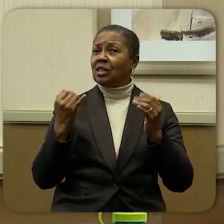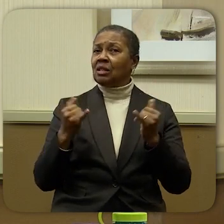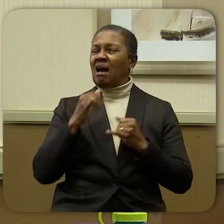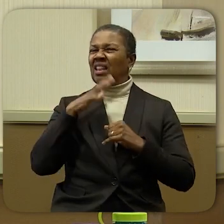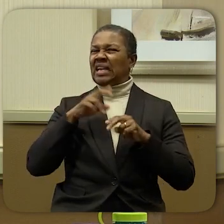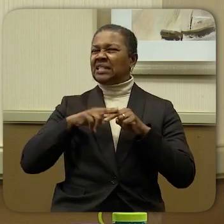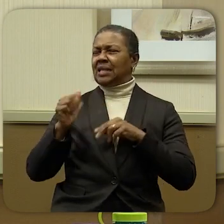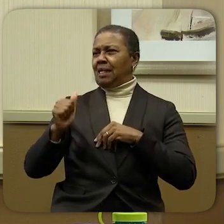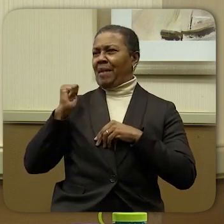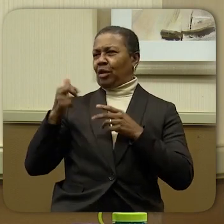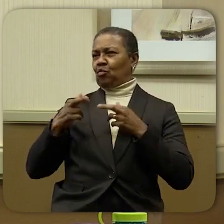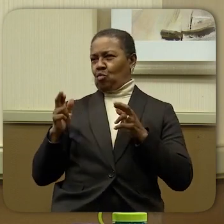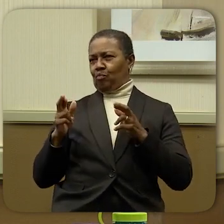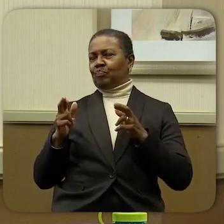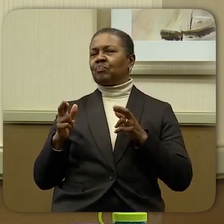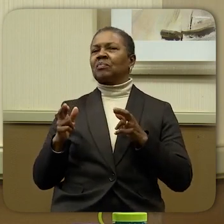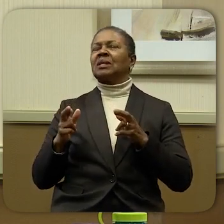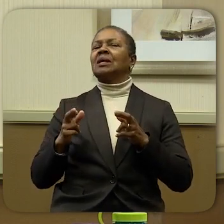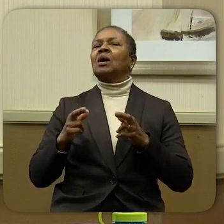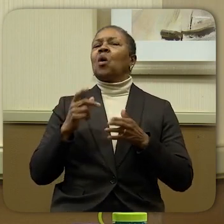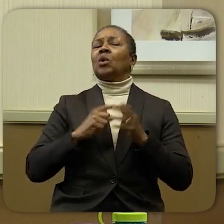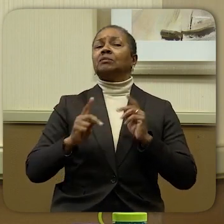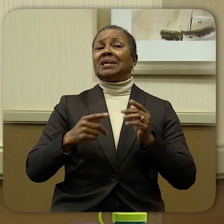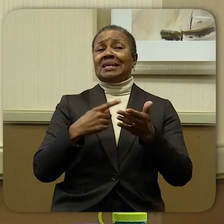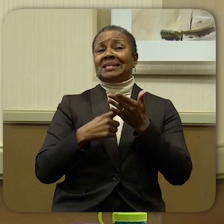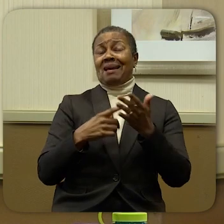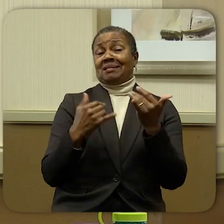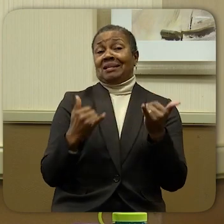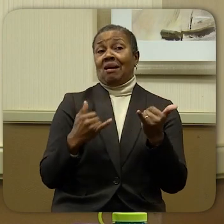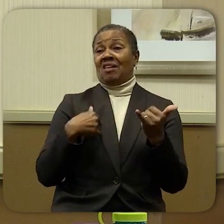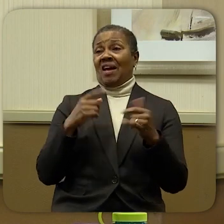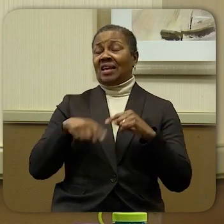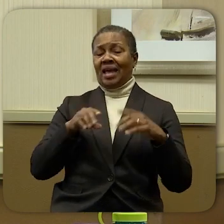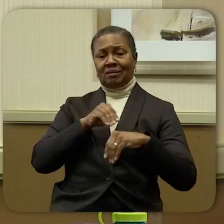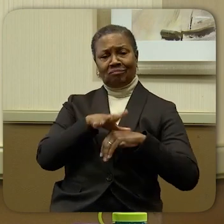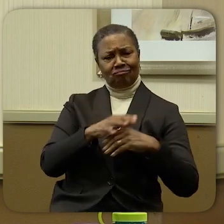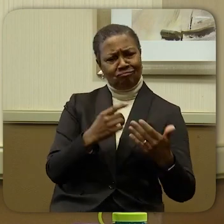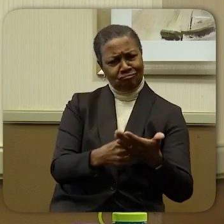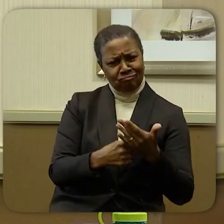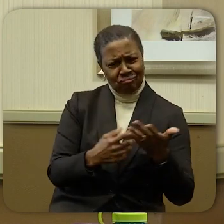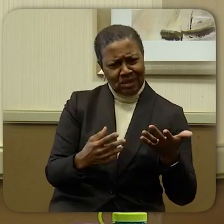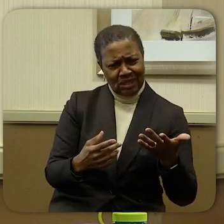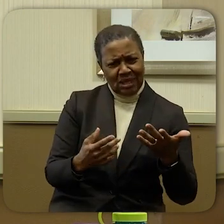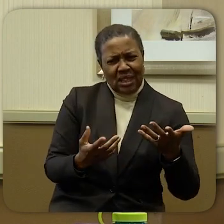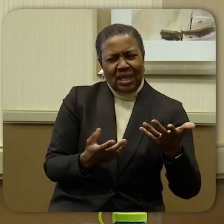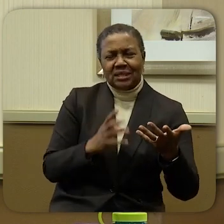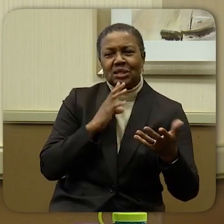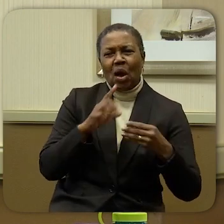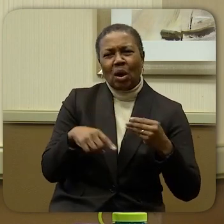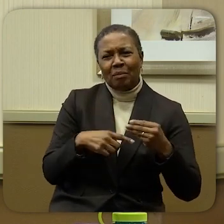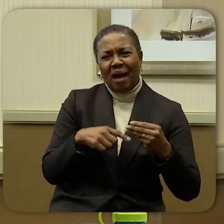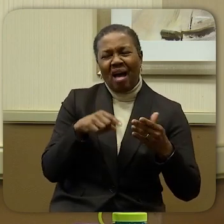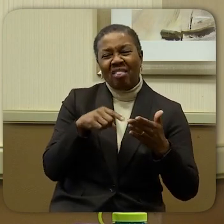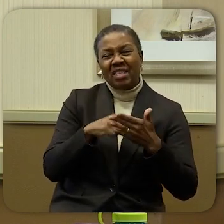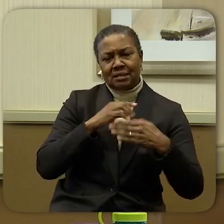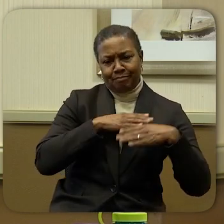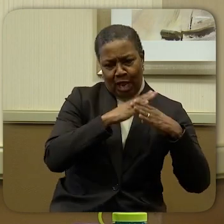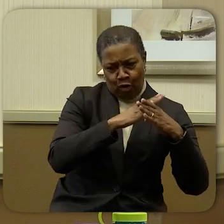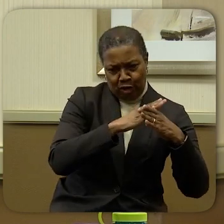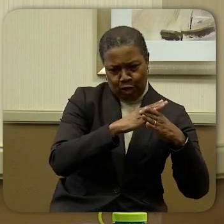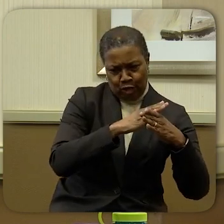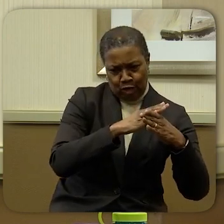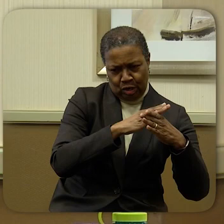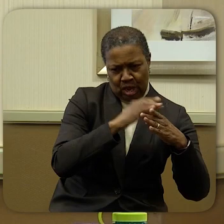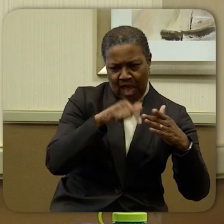that people are discussing now, to go and counsel someone about, okay, let's talk about this barrier, and then